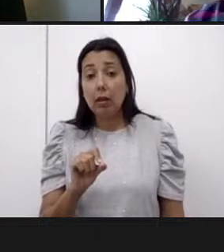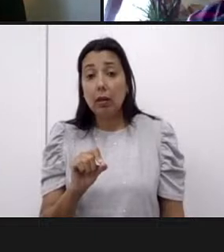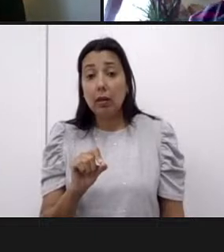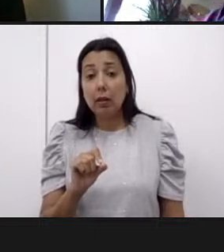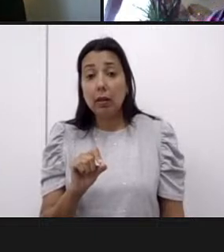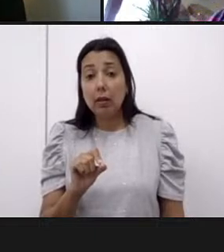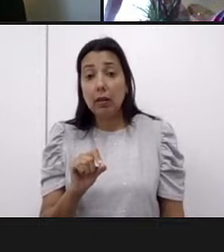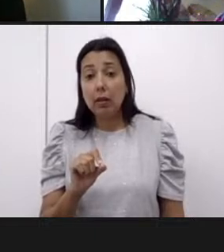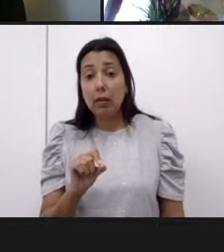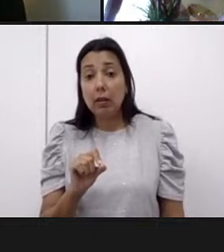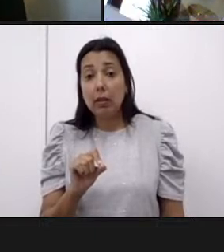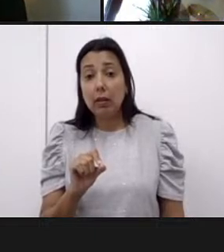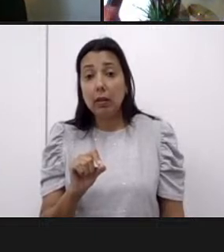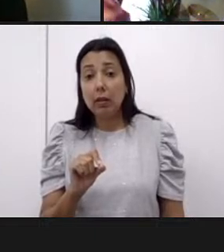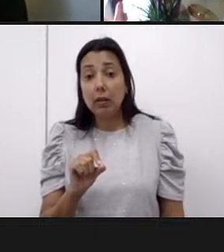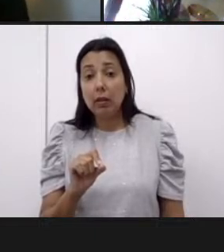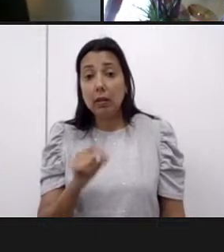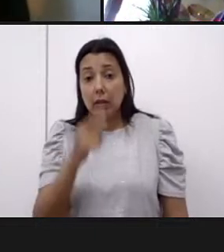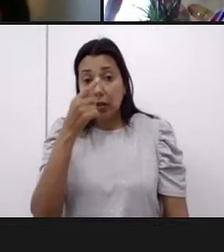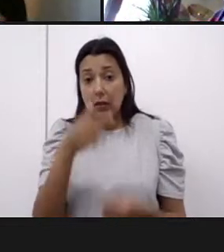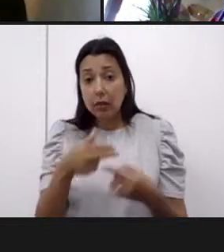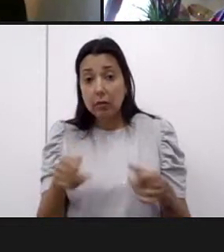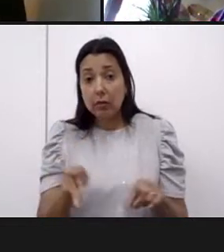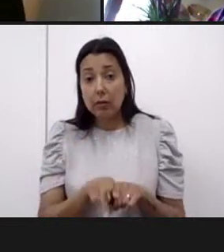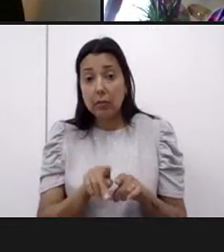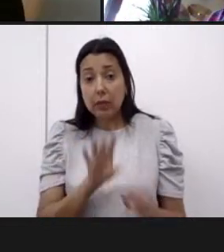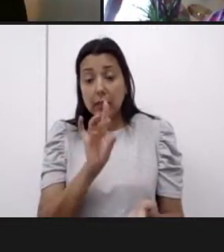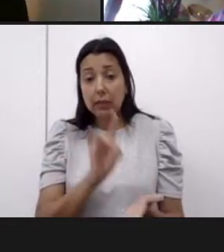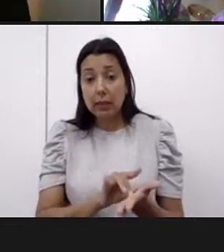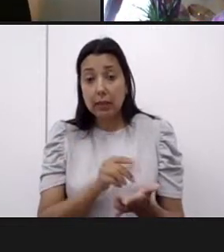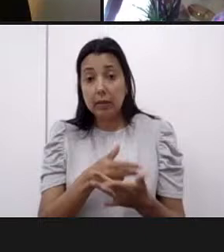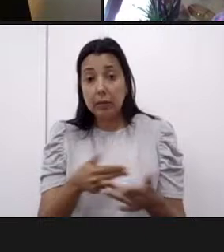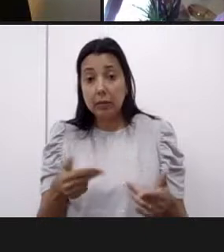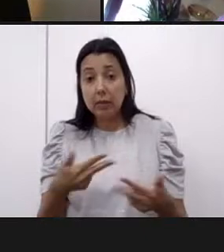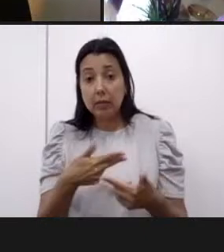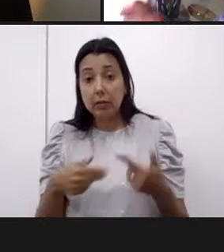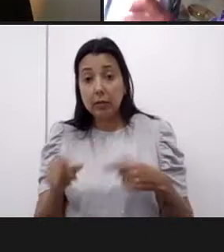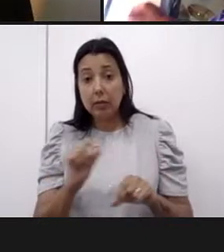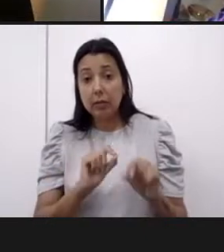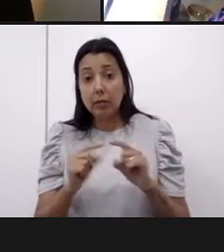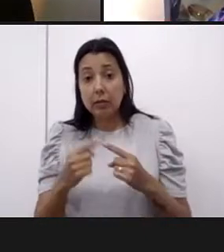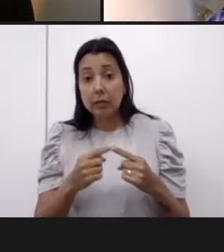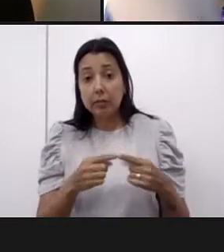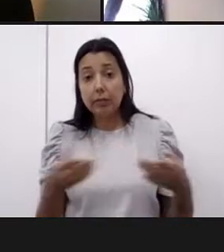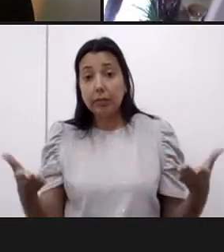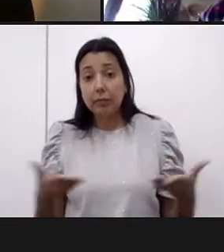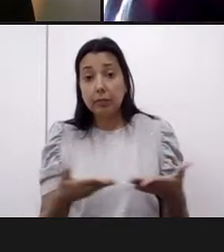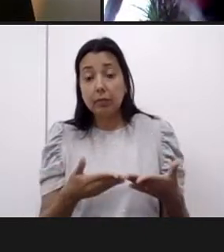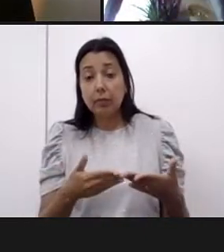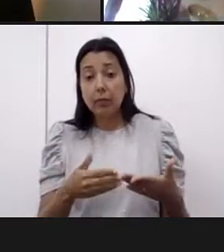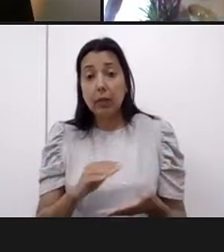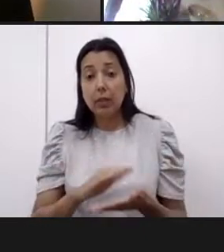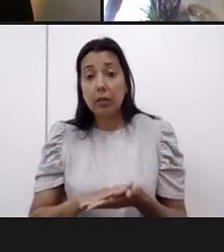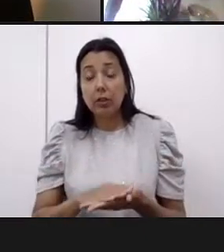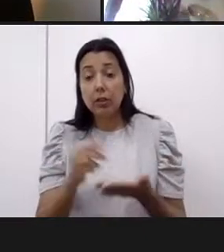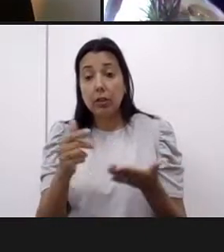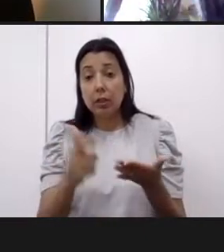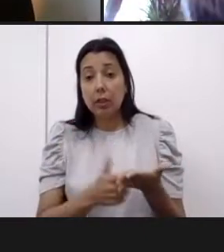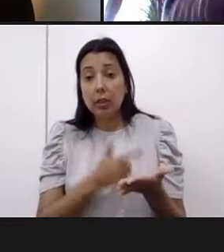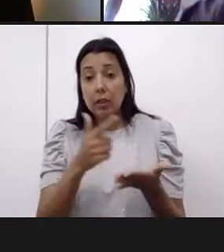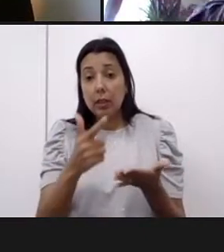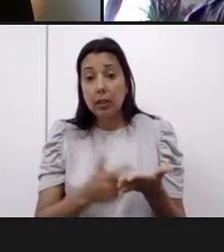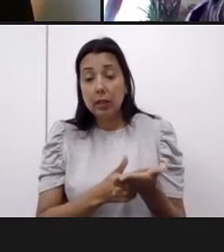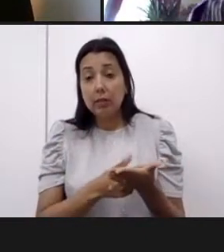to discuss the previous versions of the chapters and the structure of the book. This was in I think January